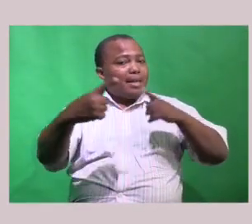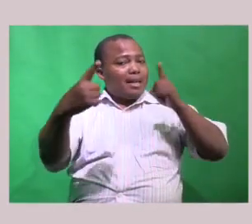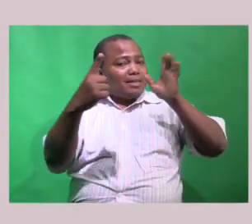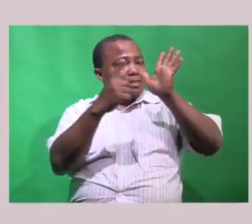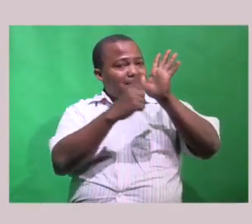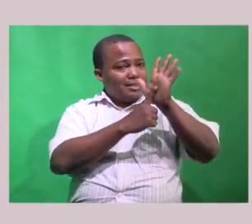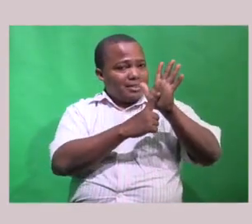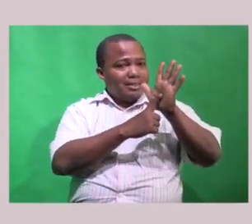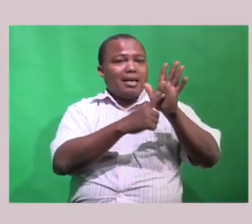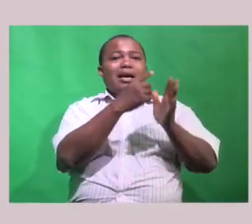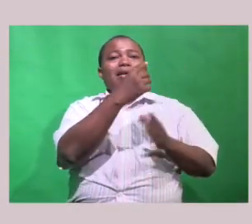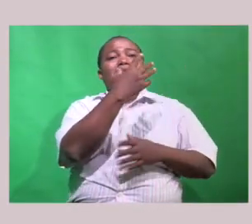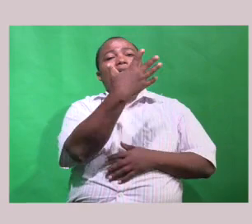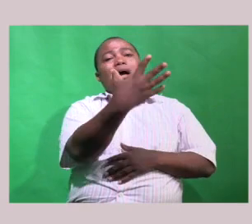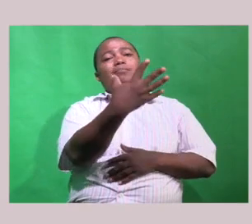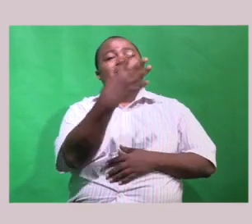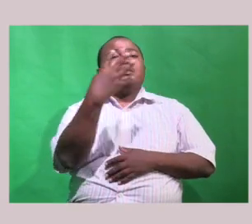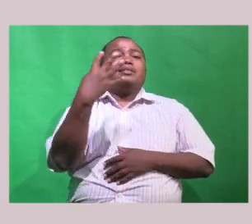1,654.